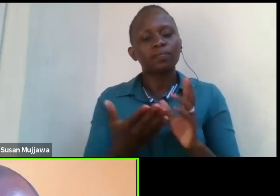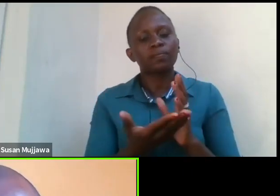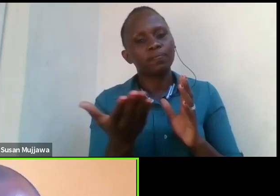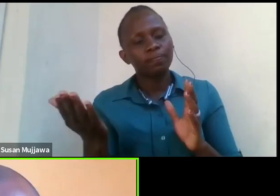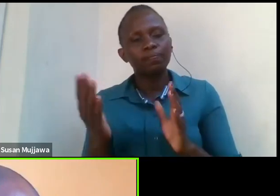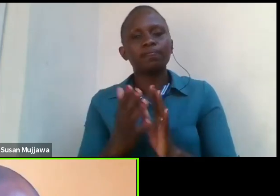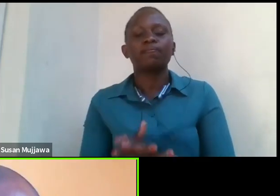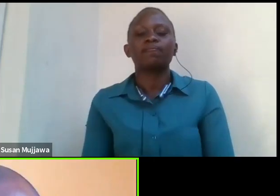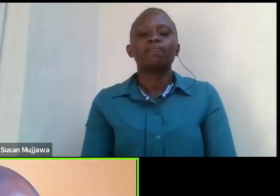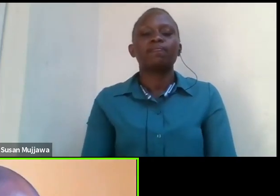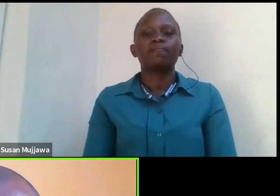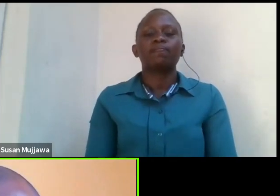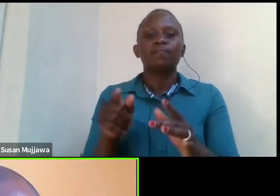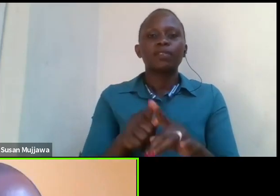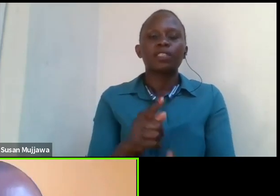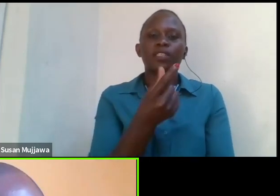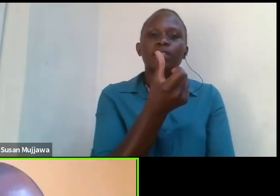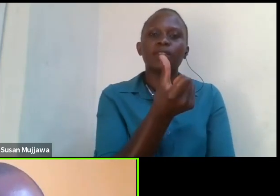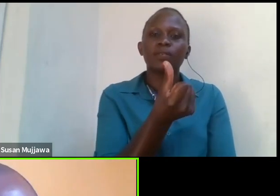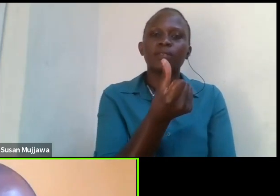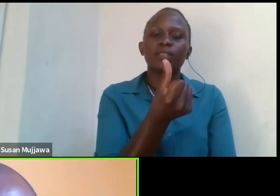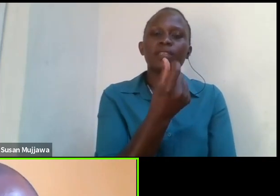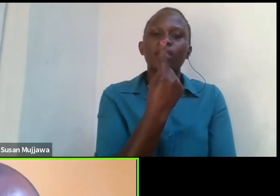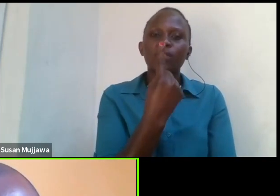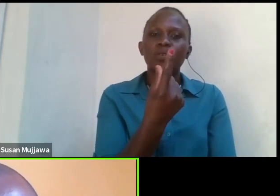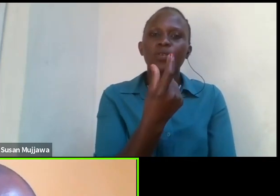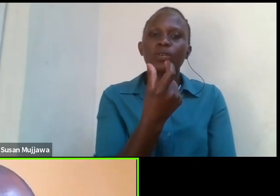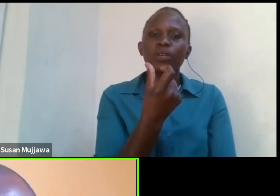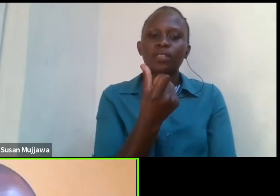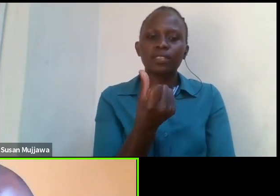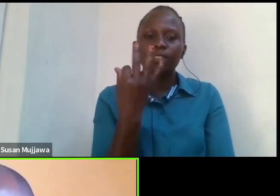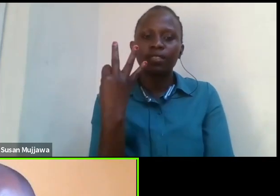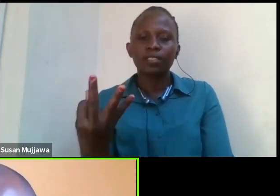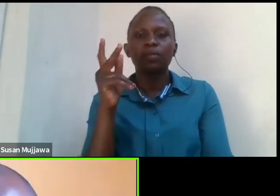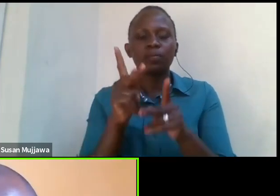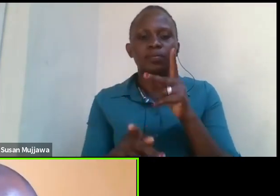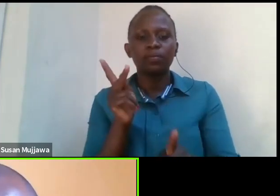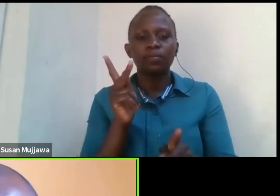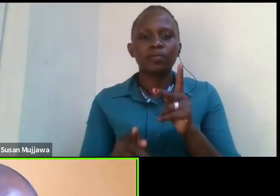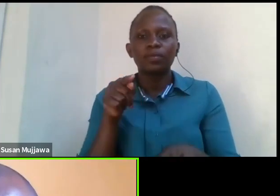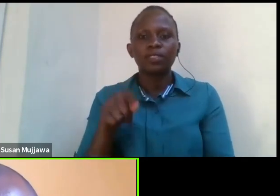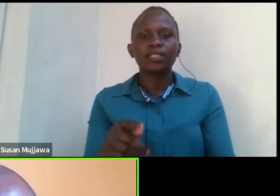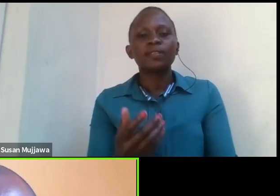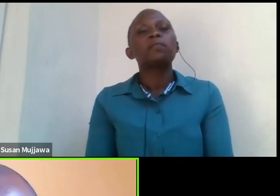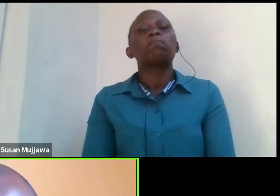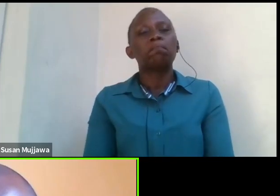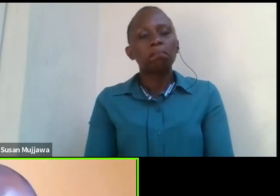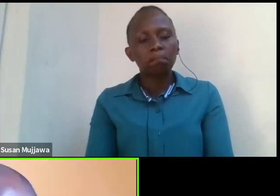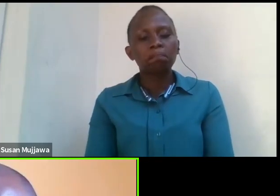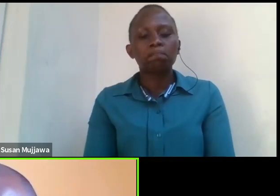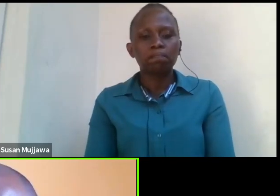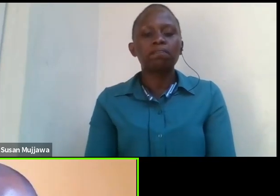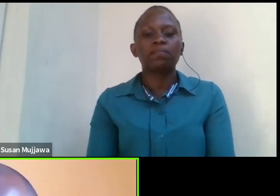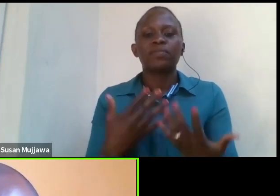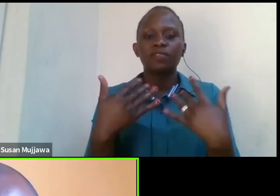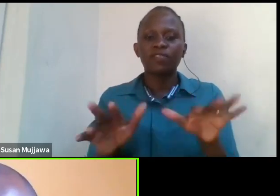the 163 participants in this session. Yeah, I've already been